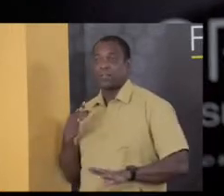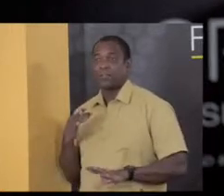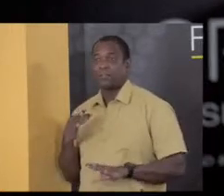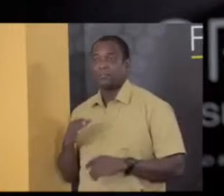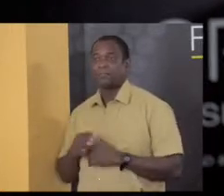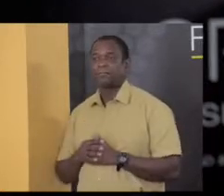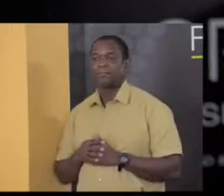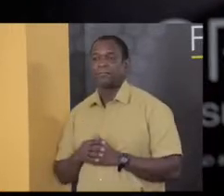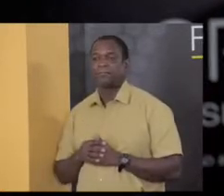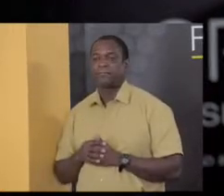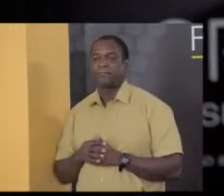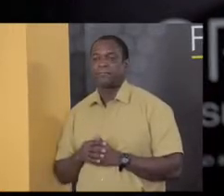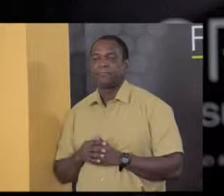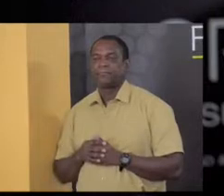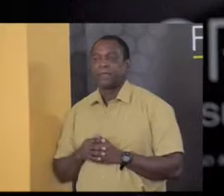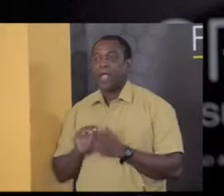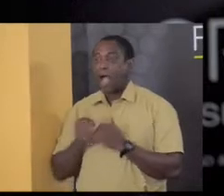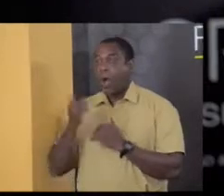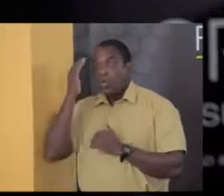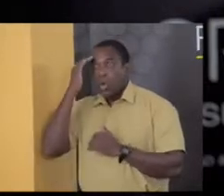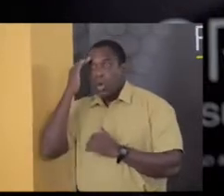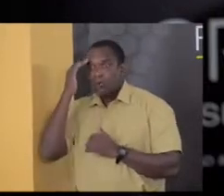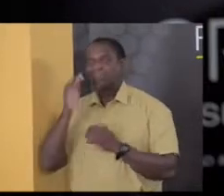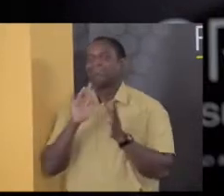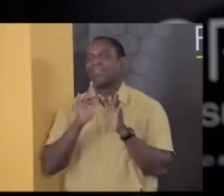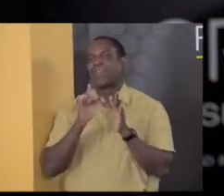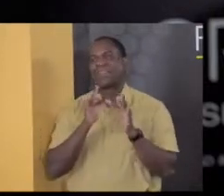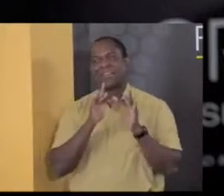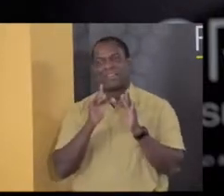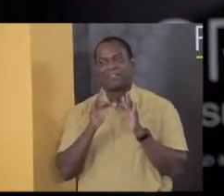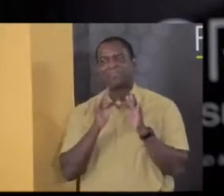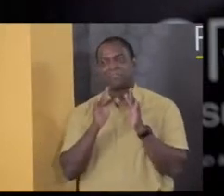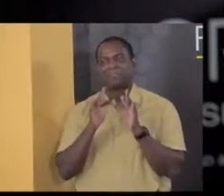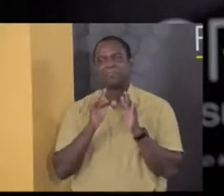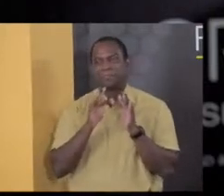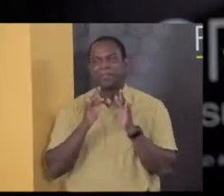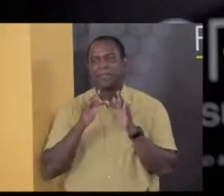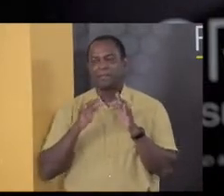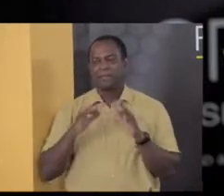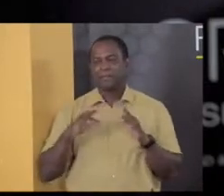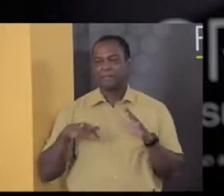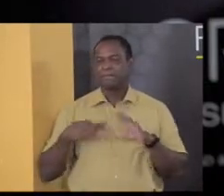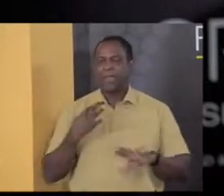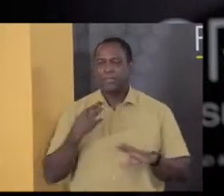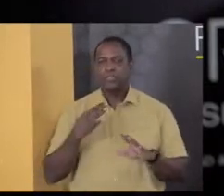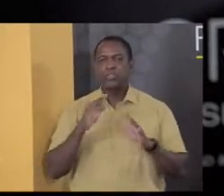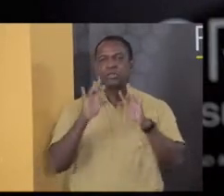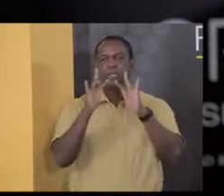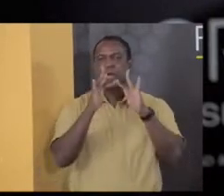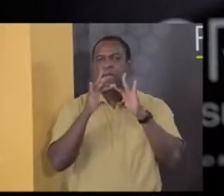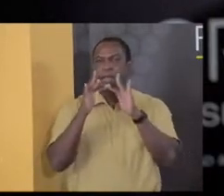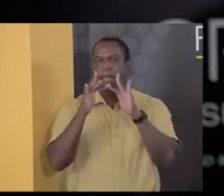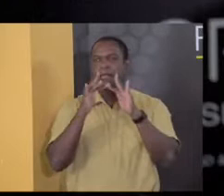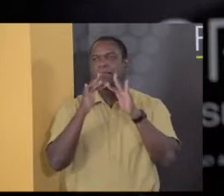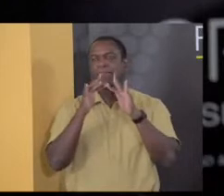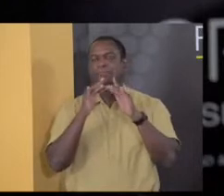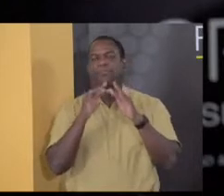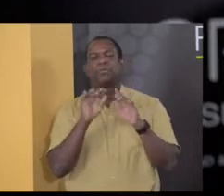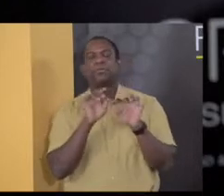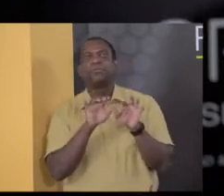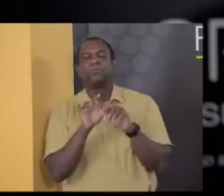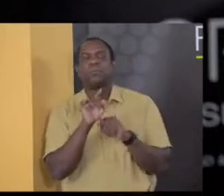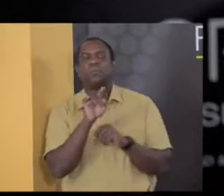online platform. So he have reached, and then he also got an invitation to an event in Paris, you know.